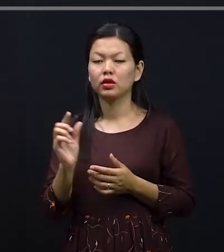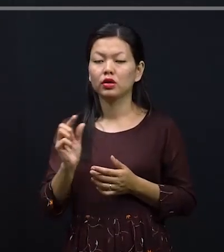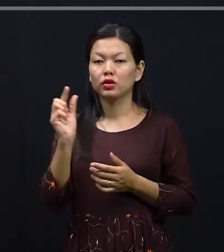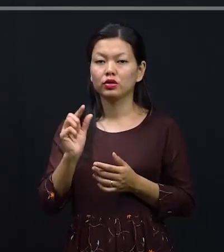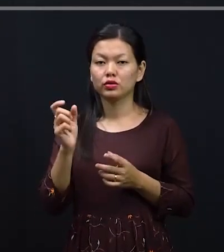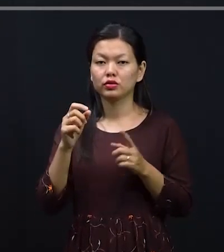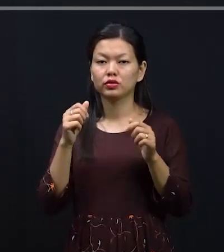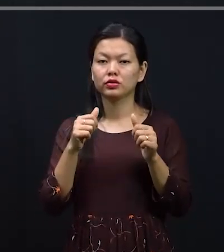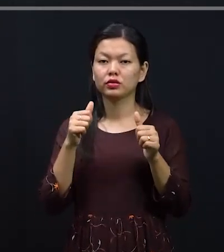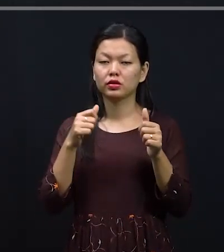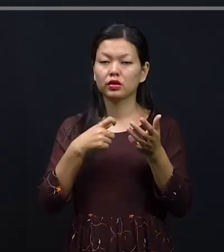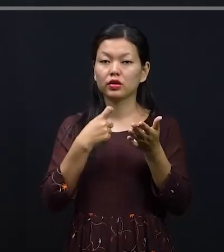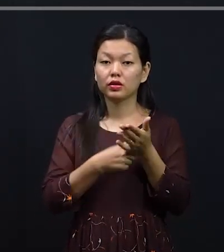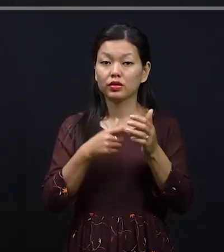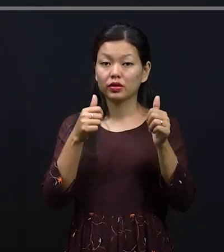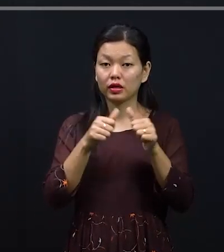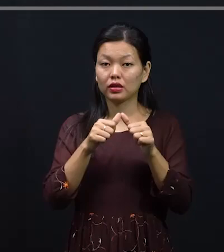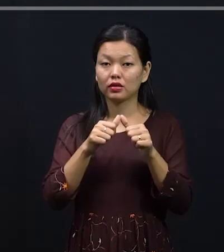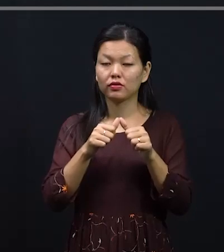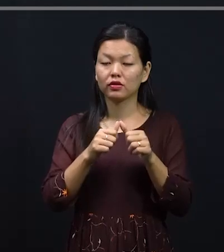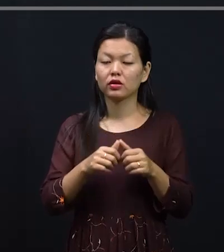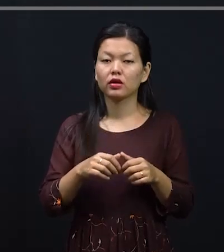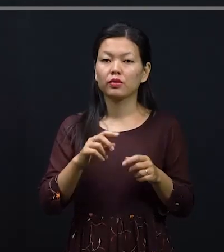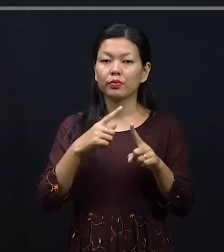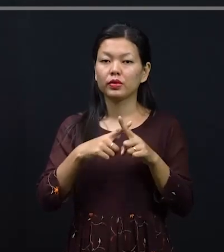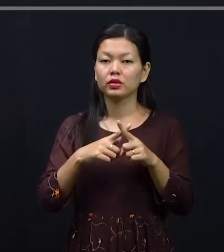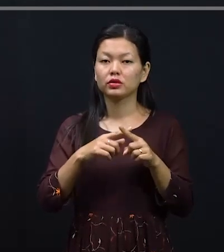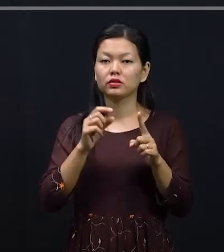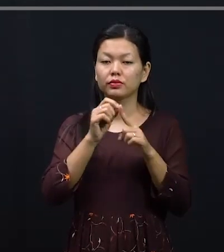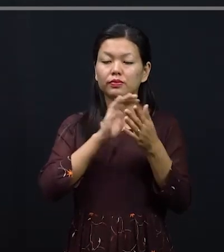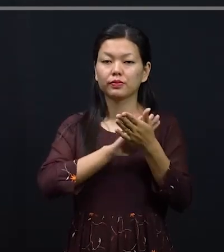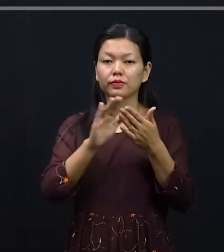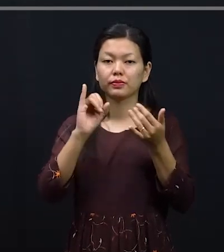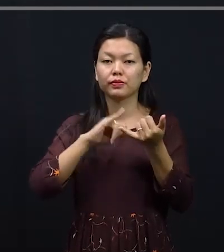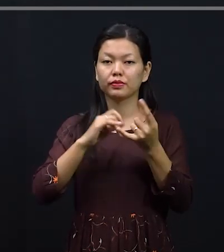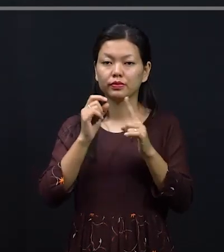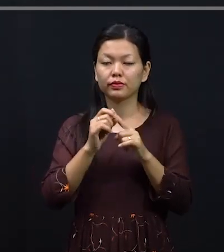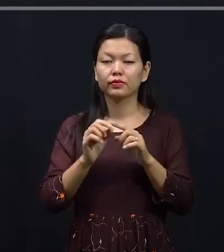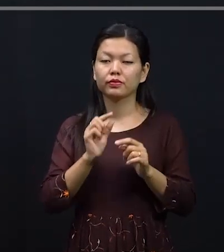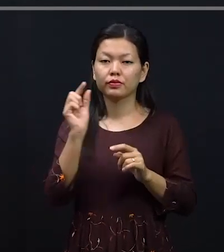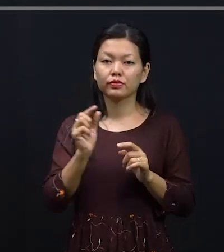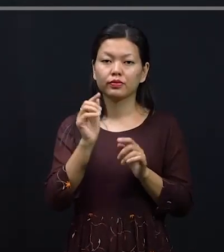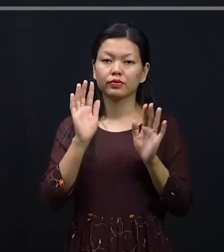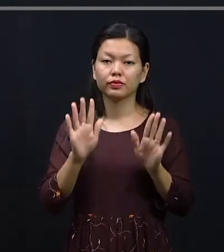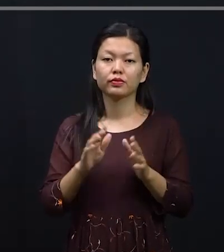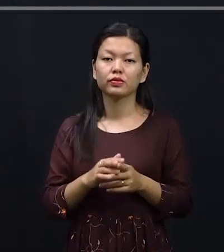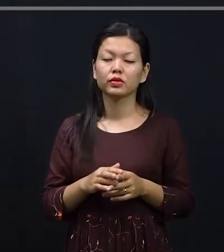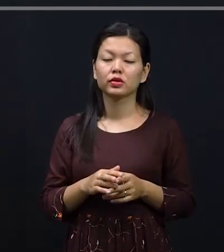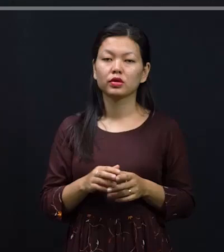radioactive sulfur and radioactive phosphorus. So they took two strains. They also took two cultures